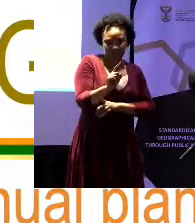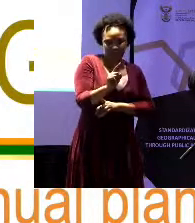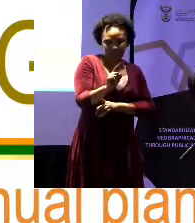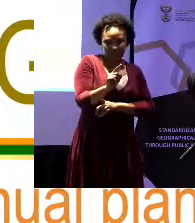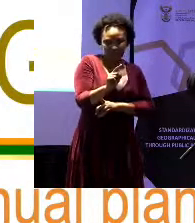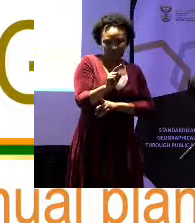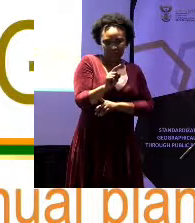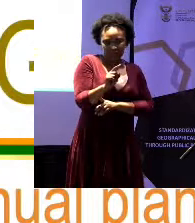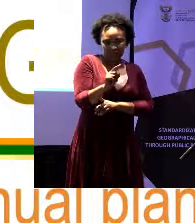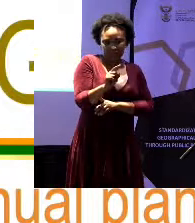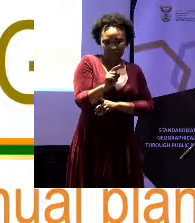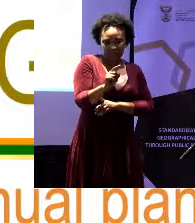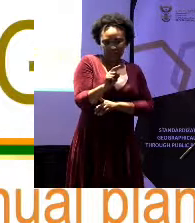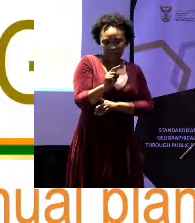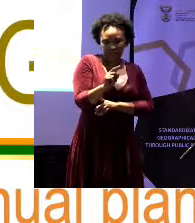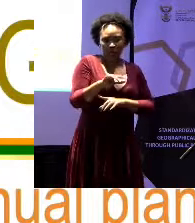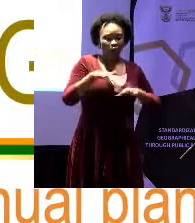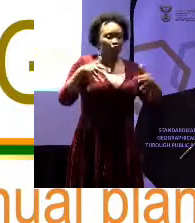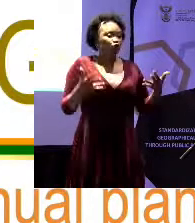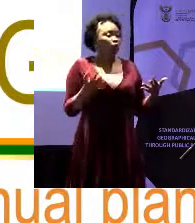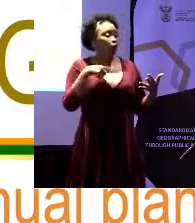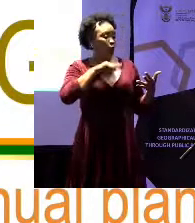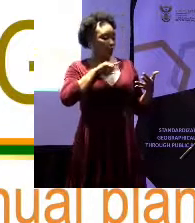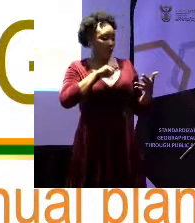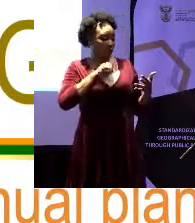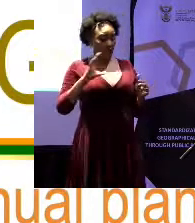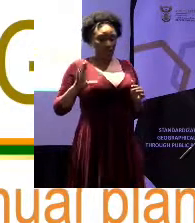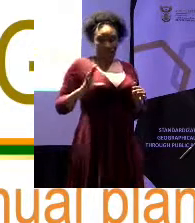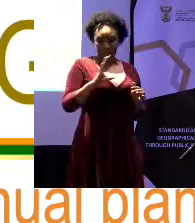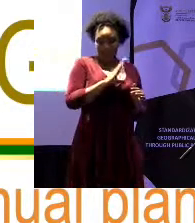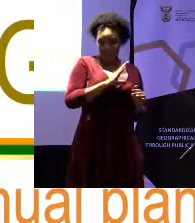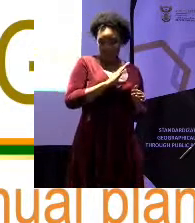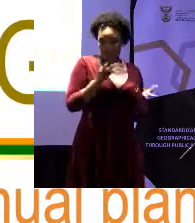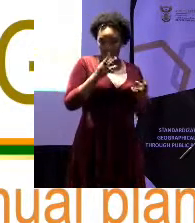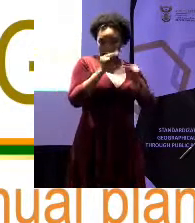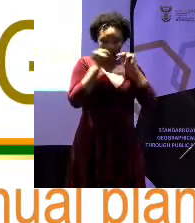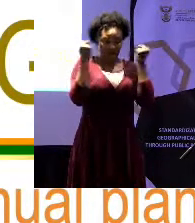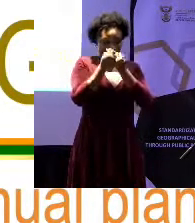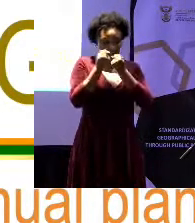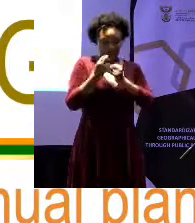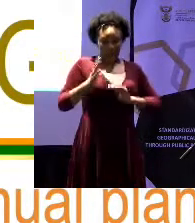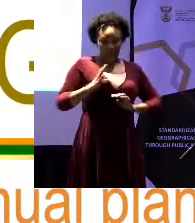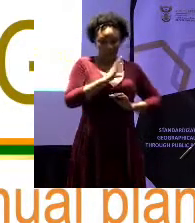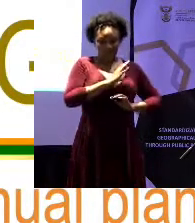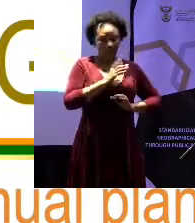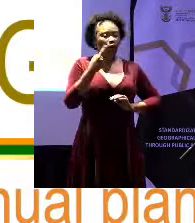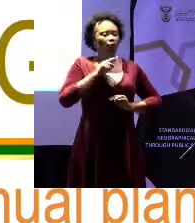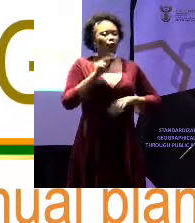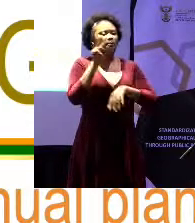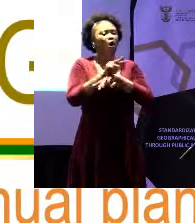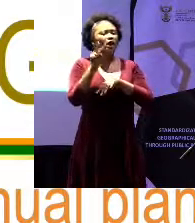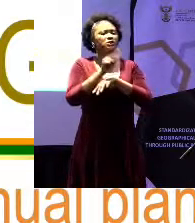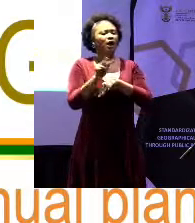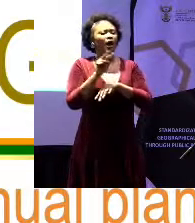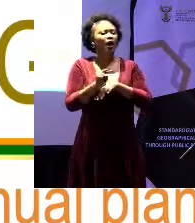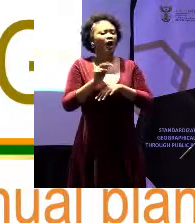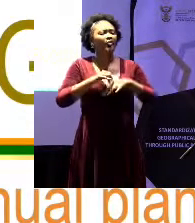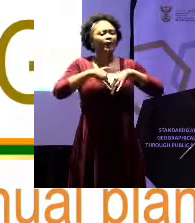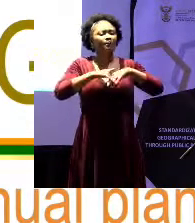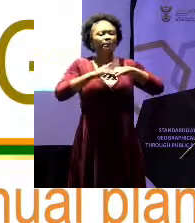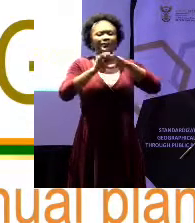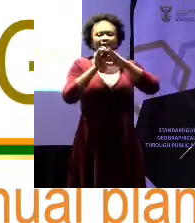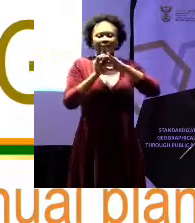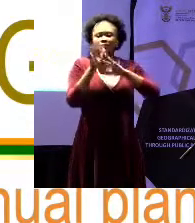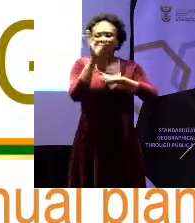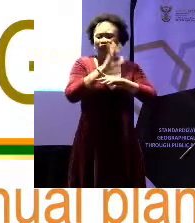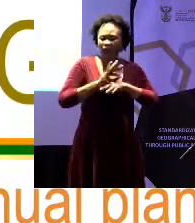that particular financial year. So we then, as a committee at National Council, we then monitor quarterly the implementation of the plans which you